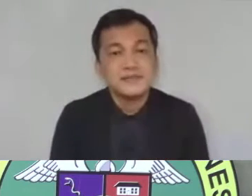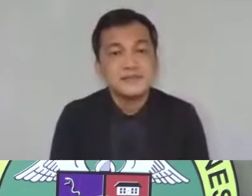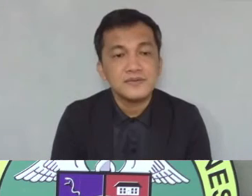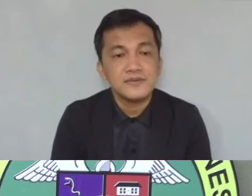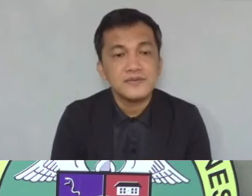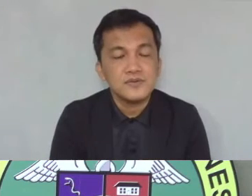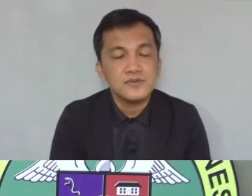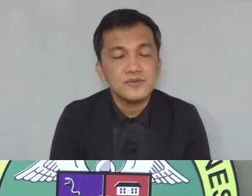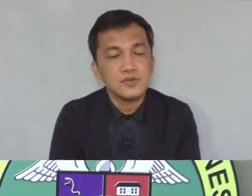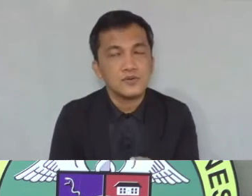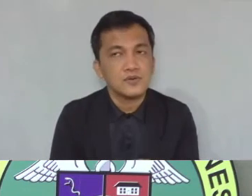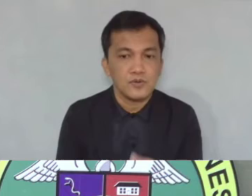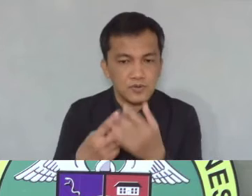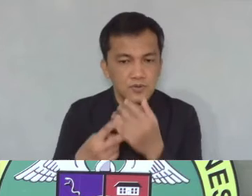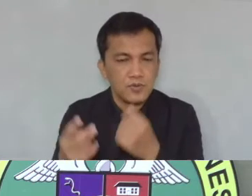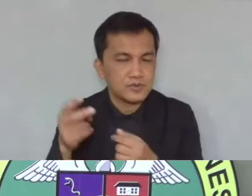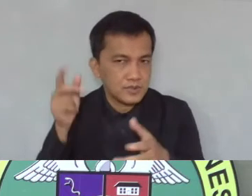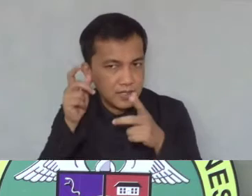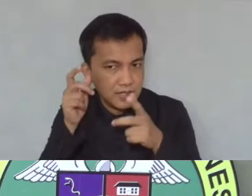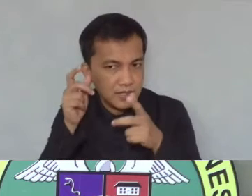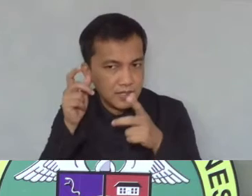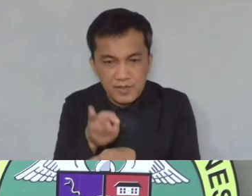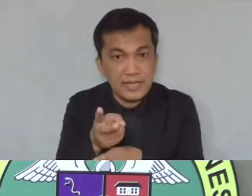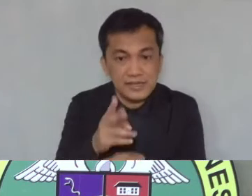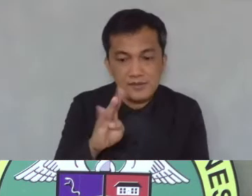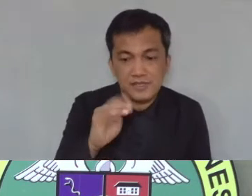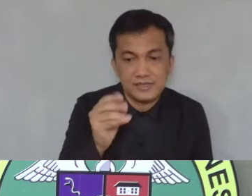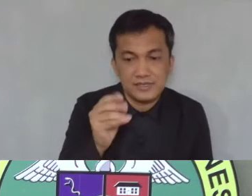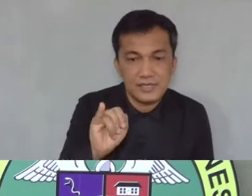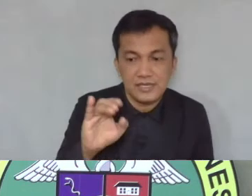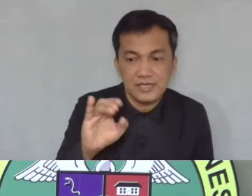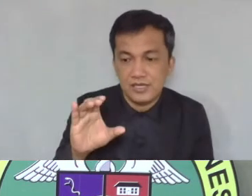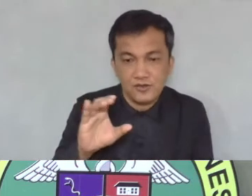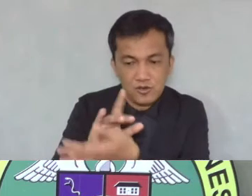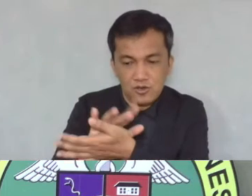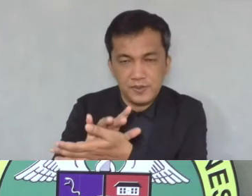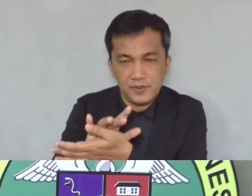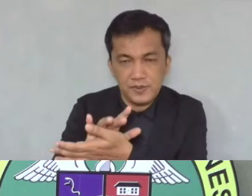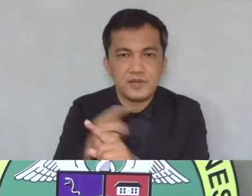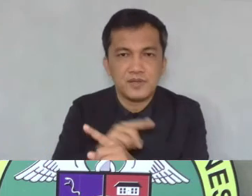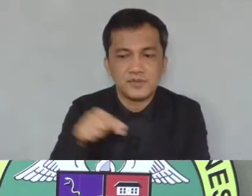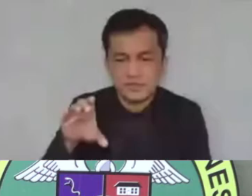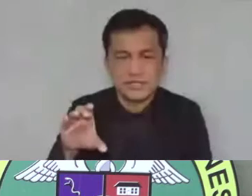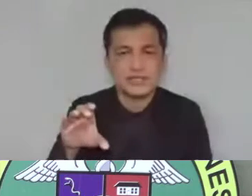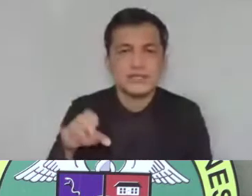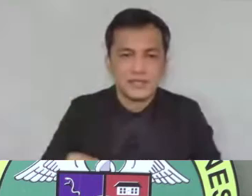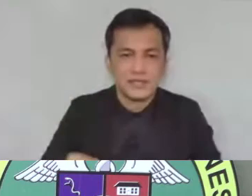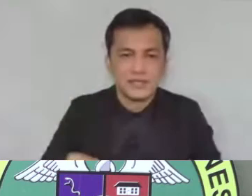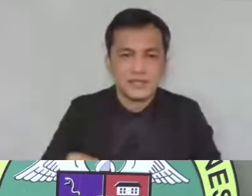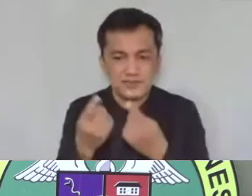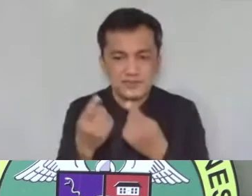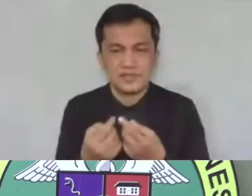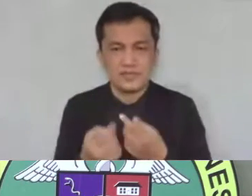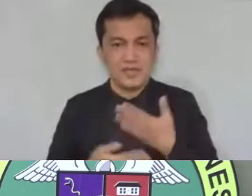fact, we first heard about BANTAI COVID from the Quezon City Health Department. Kasi very happy sila